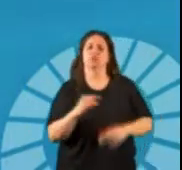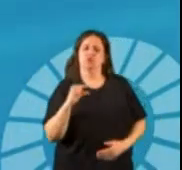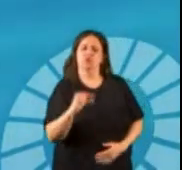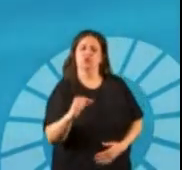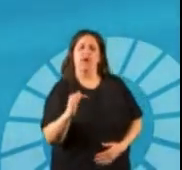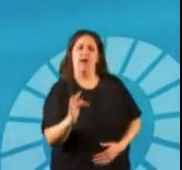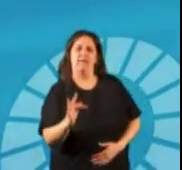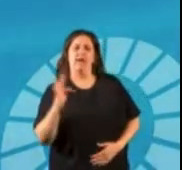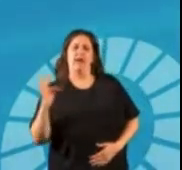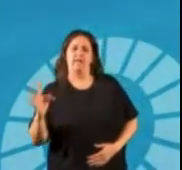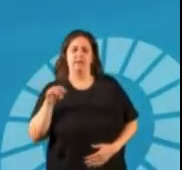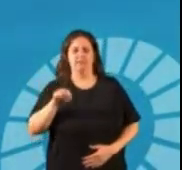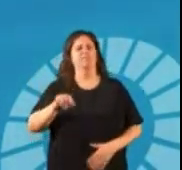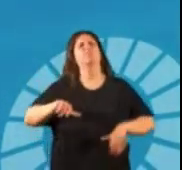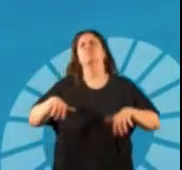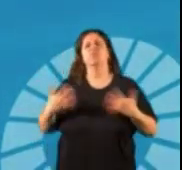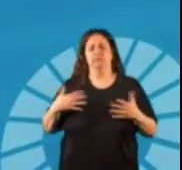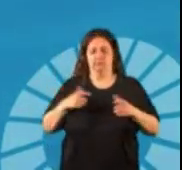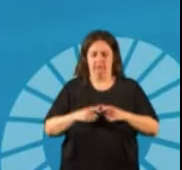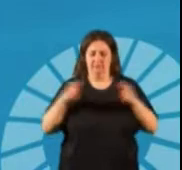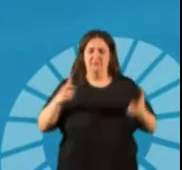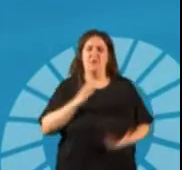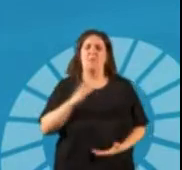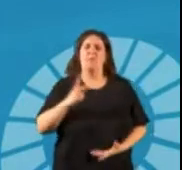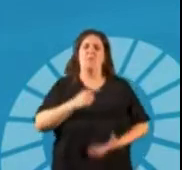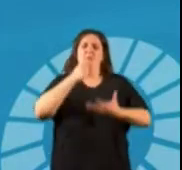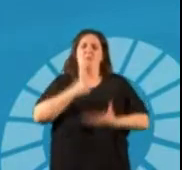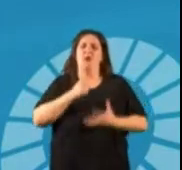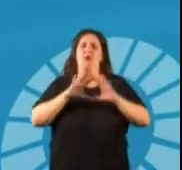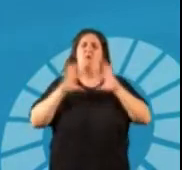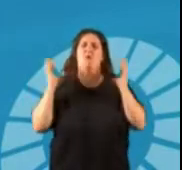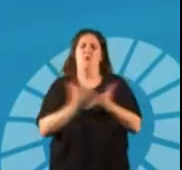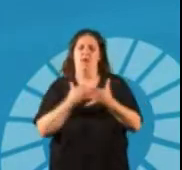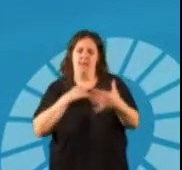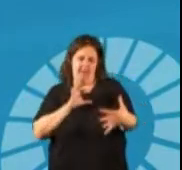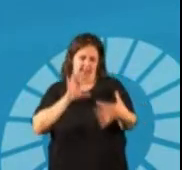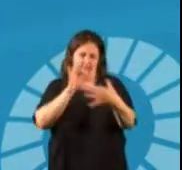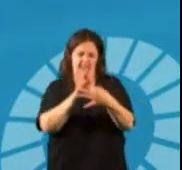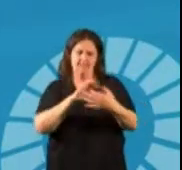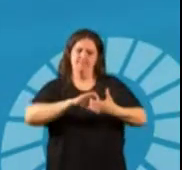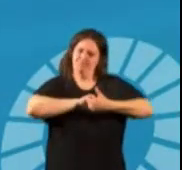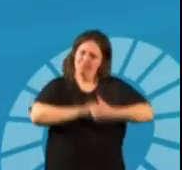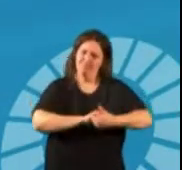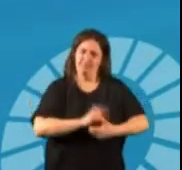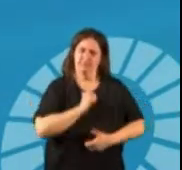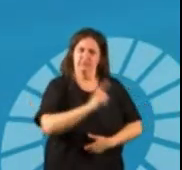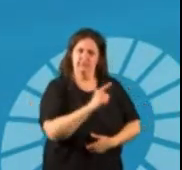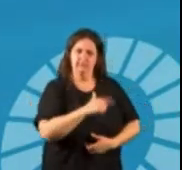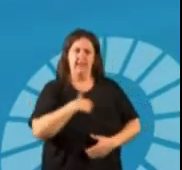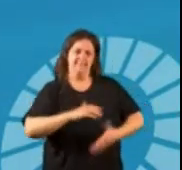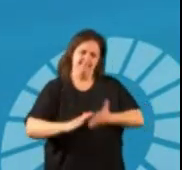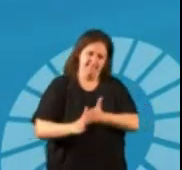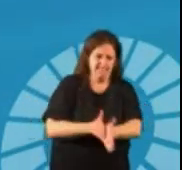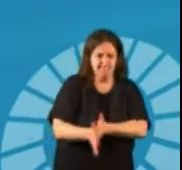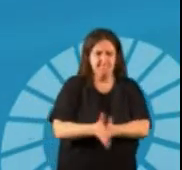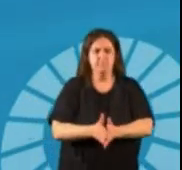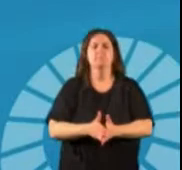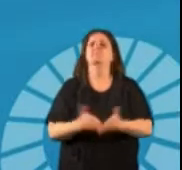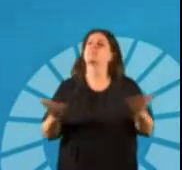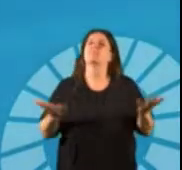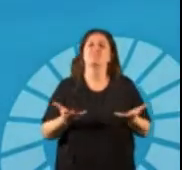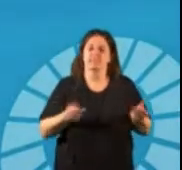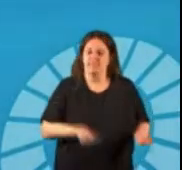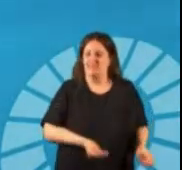acceleration plan to help increase access to family planning for 25 million women and adolescents, catalyzing more and